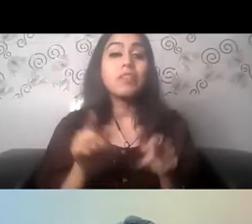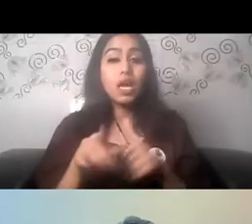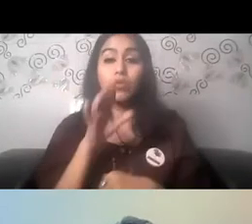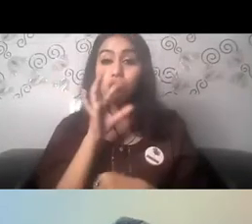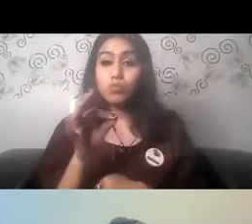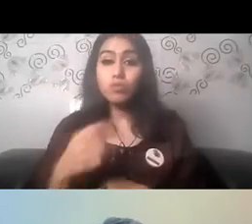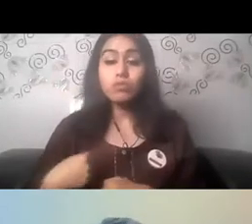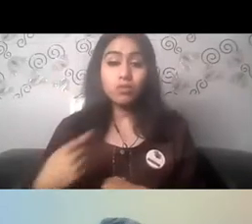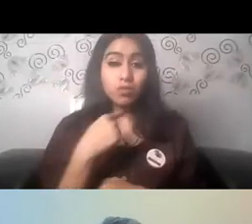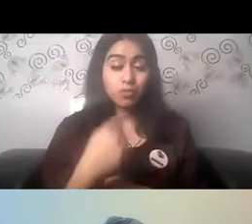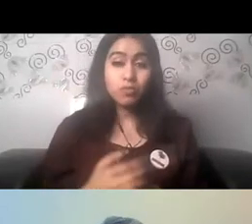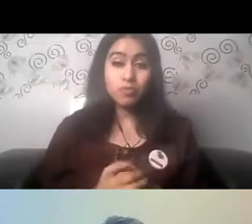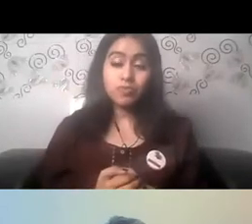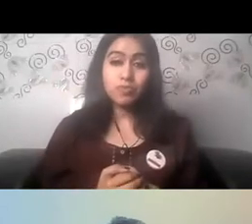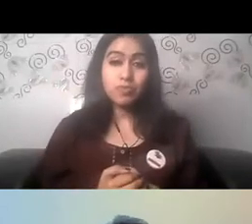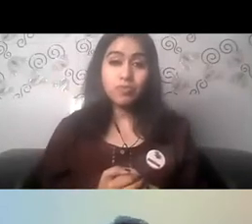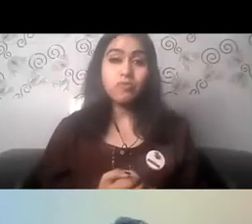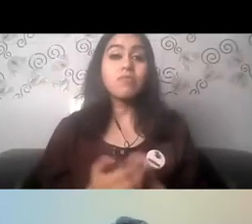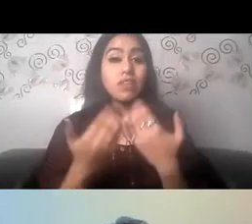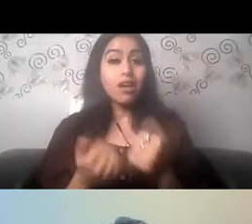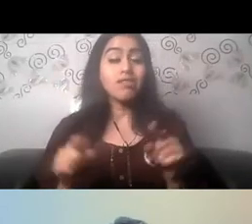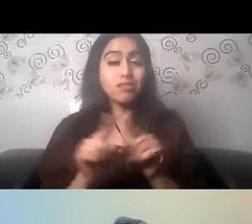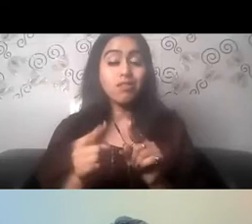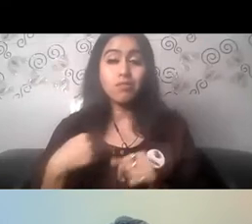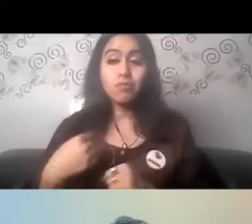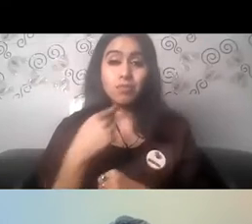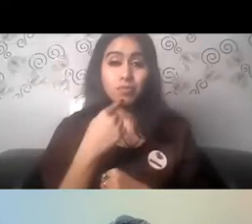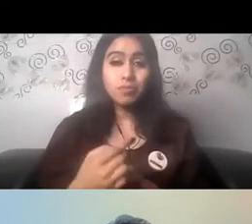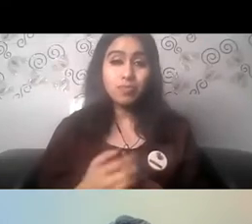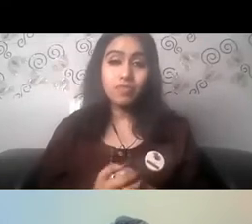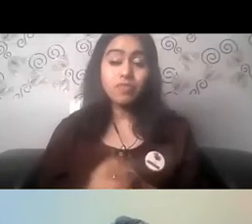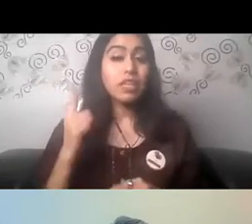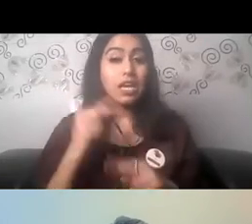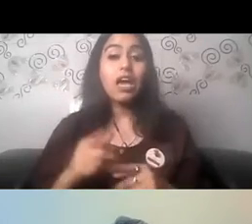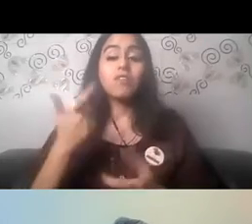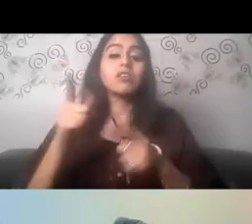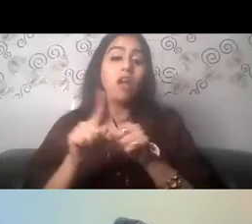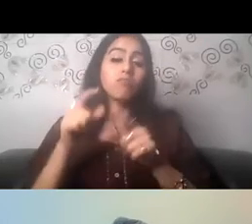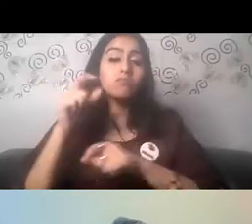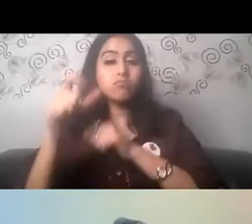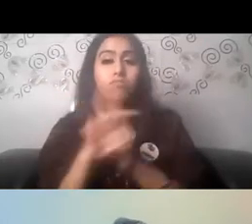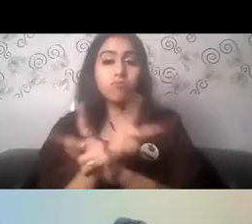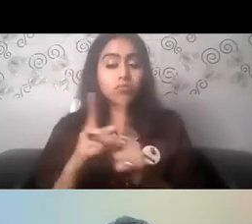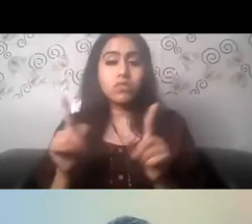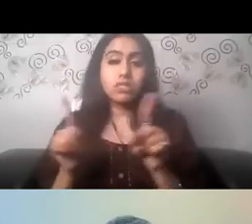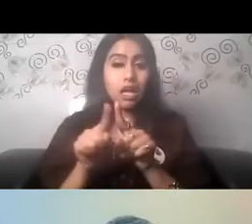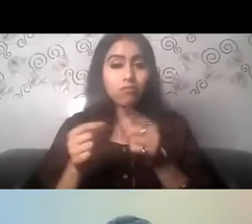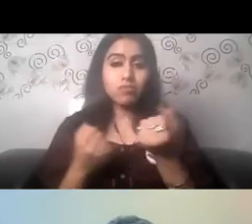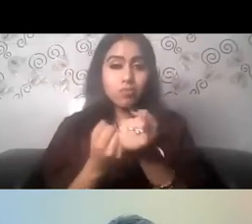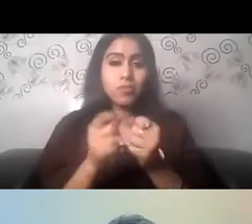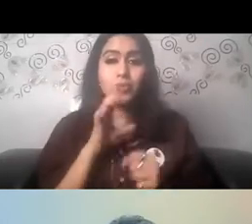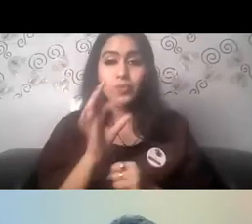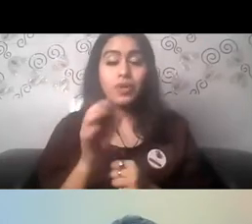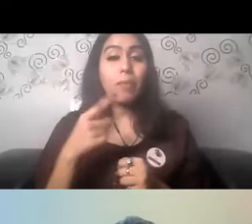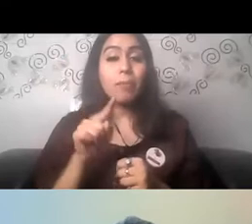of what I would kind of say as kind of core principles, is that kind of whatever we